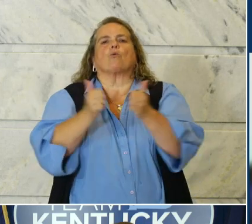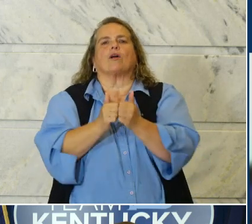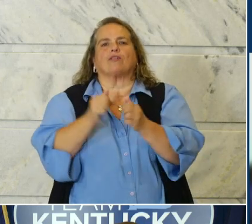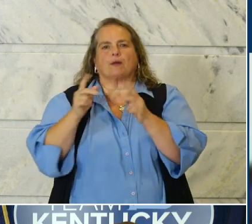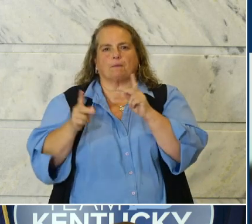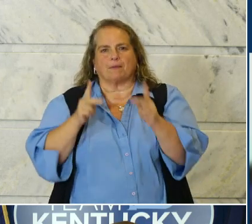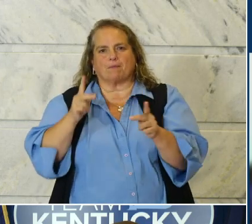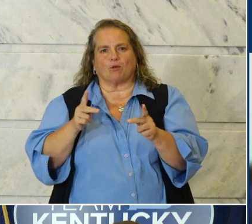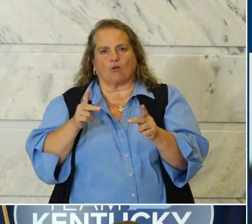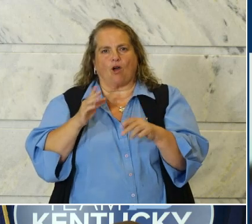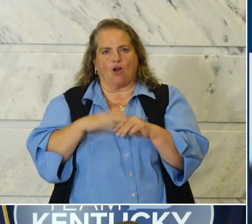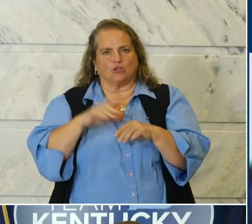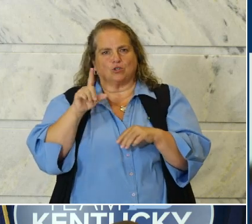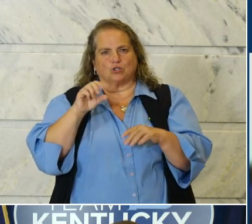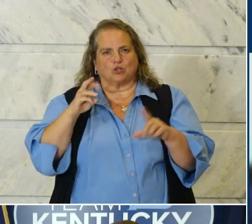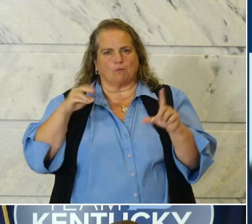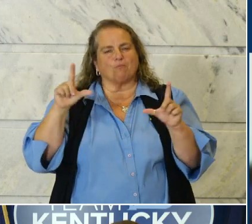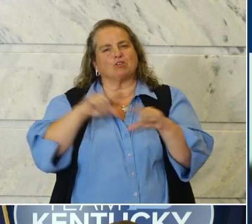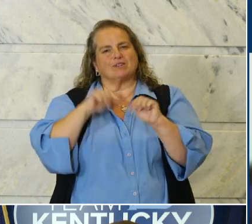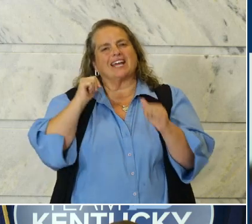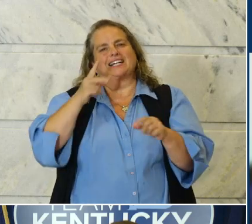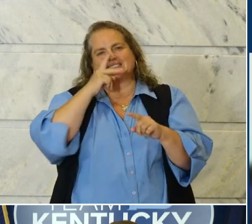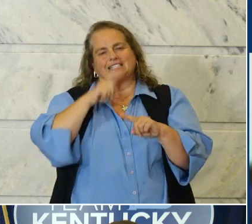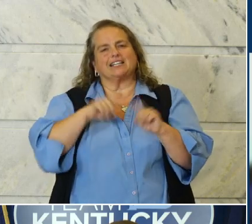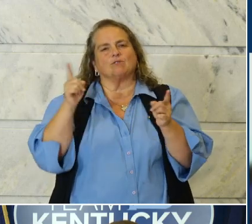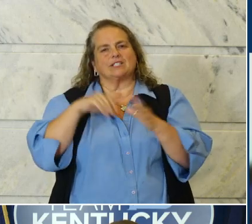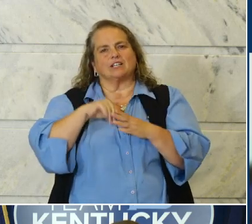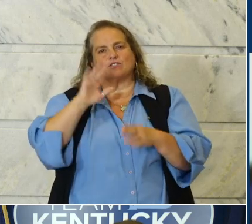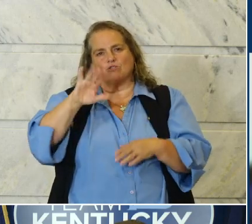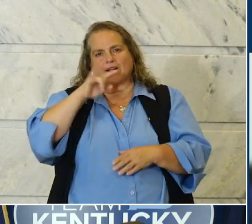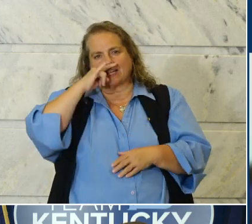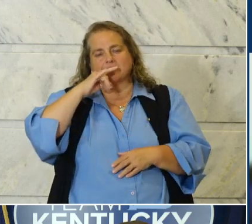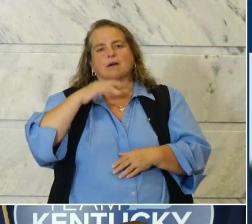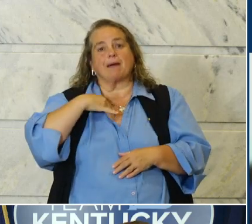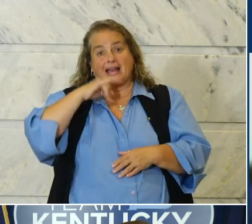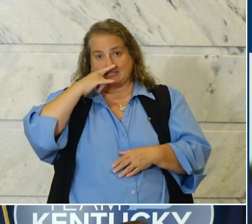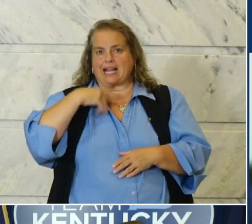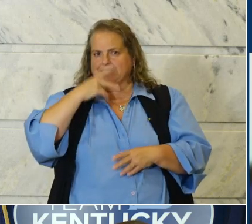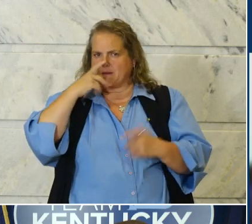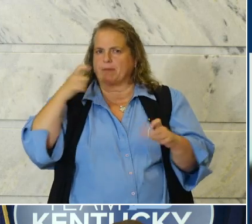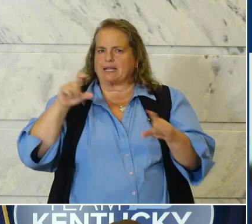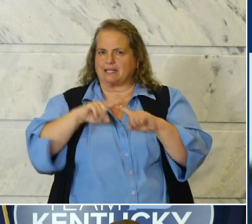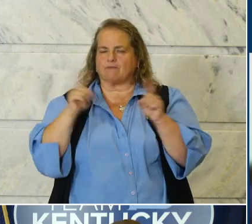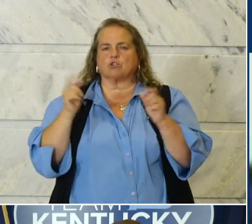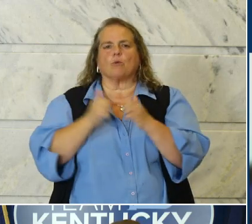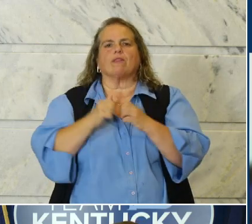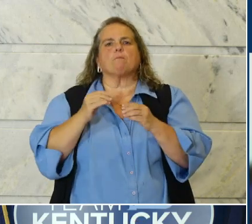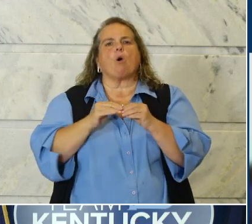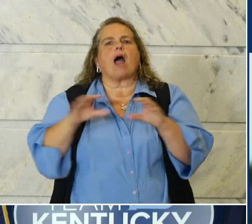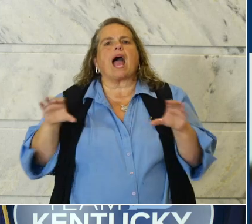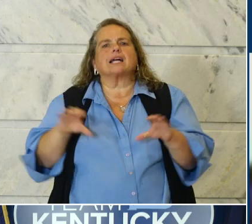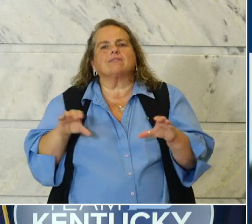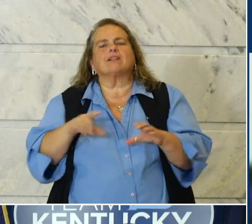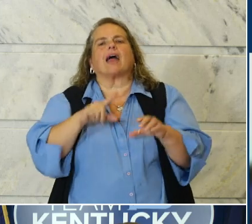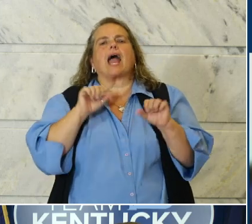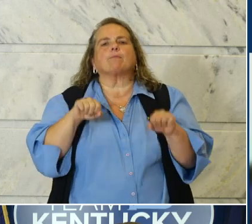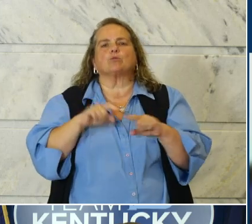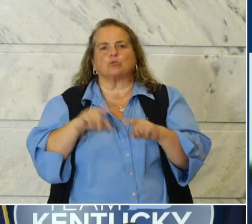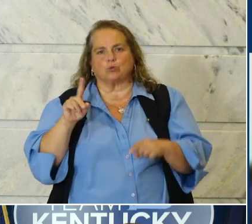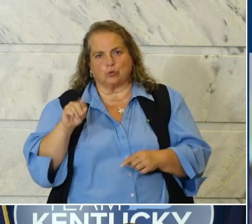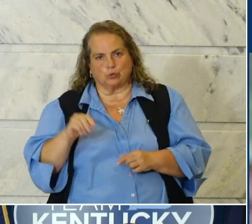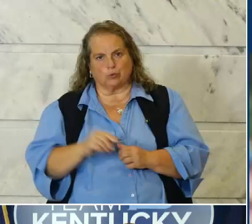there. You can see a difference in your kids. I see a difference in my kids with every activity like this that they are able to do.